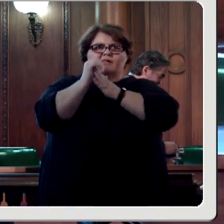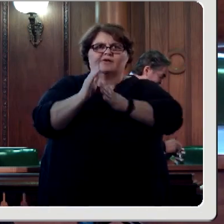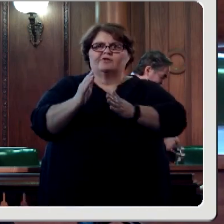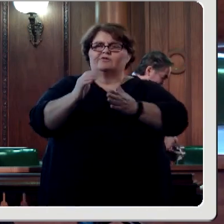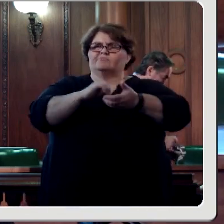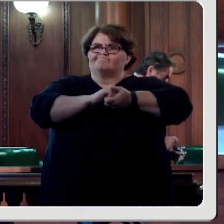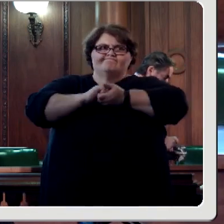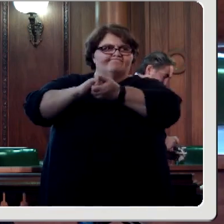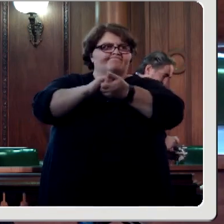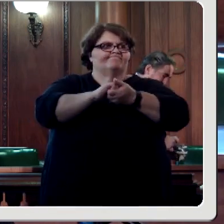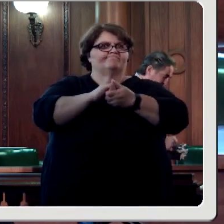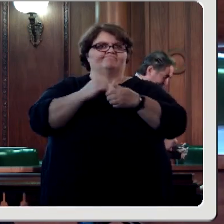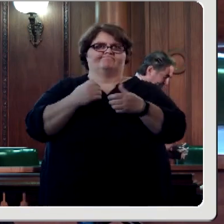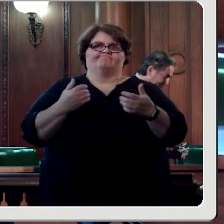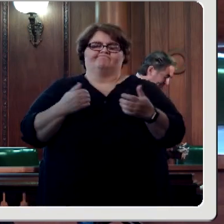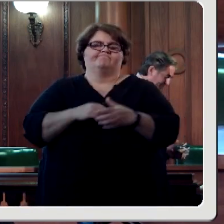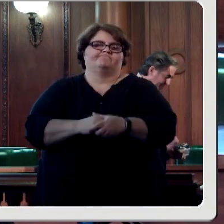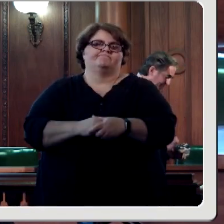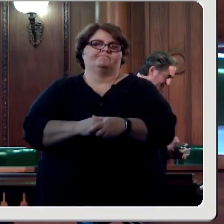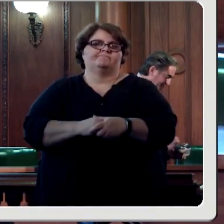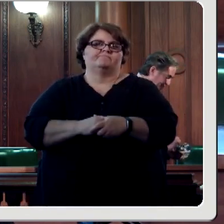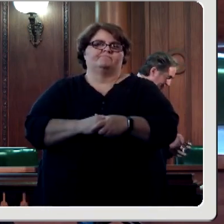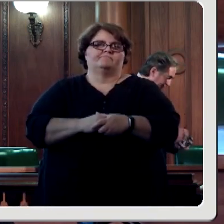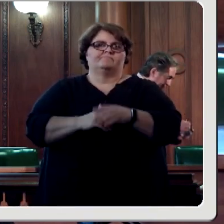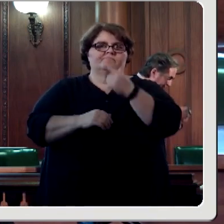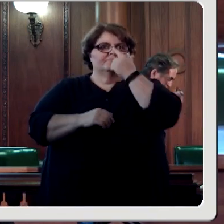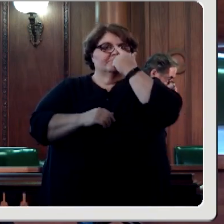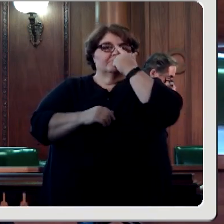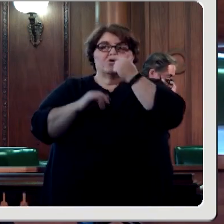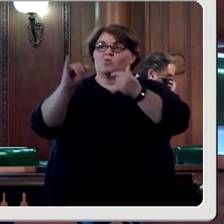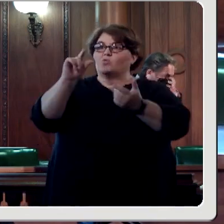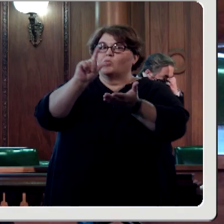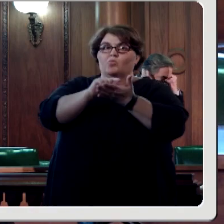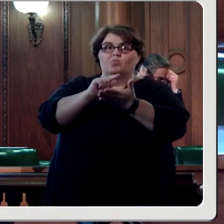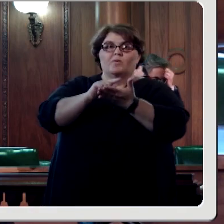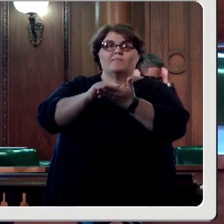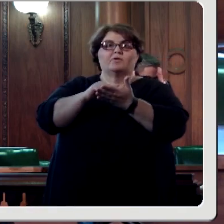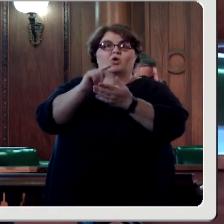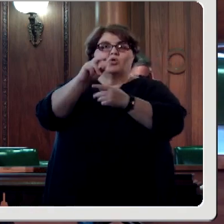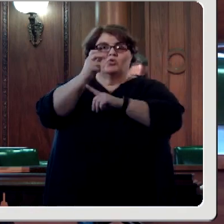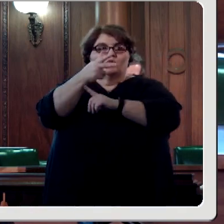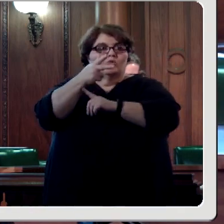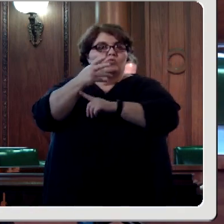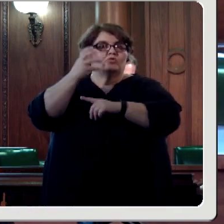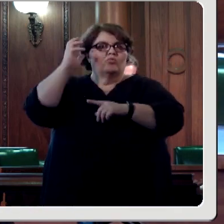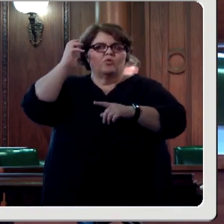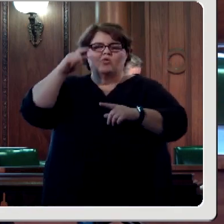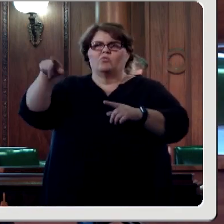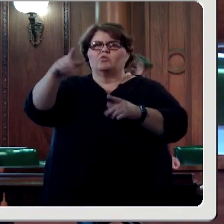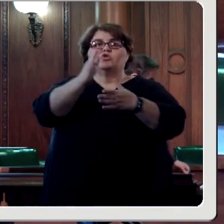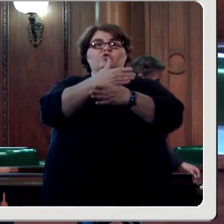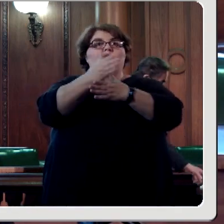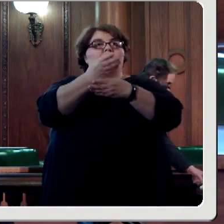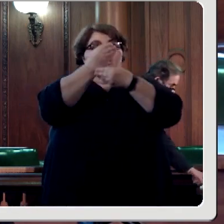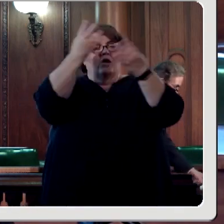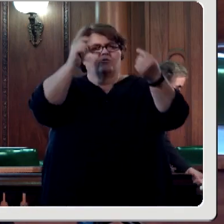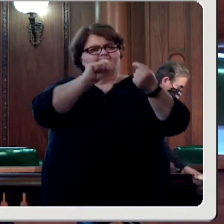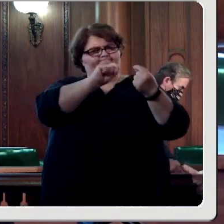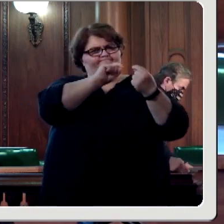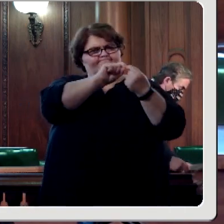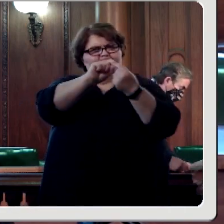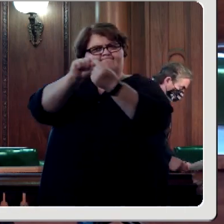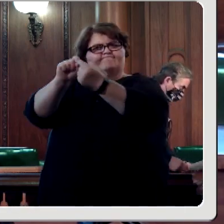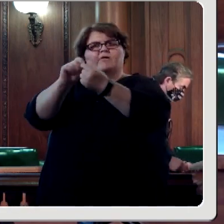thank the media for their continued focus on reporting accurate information about this and bringing the communication directly to you all in the